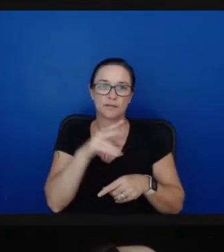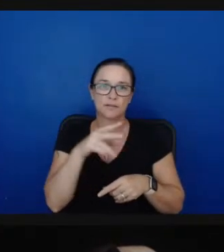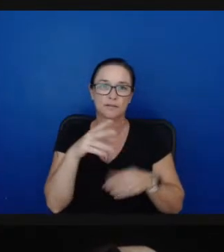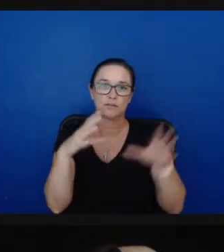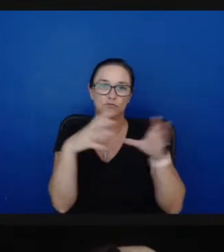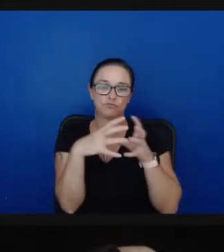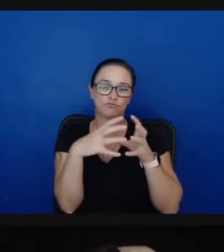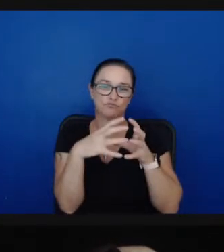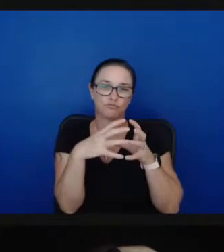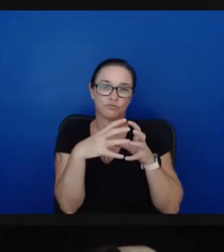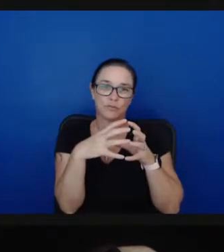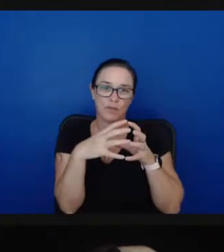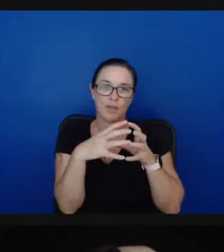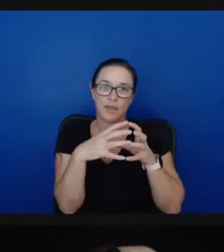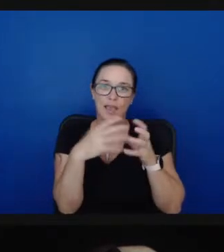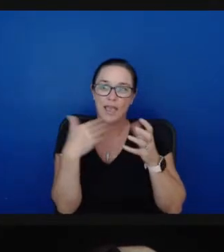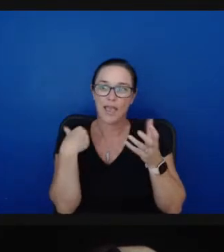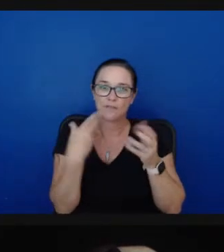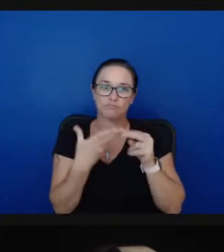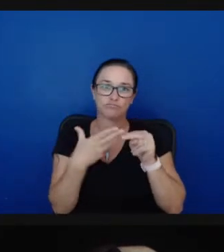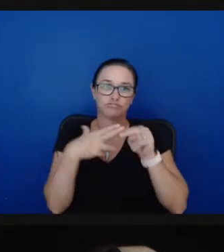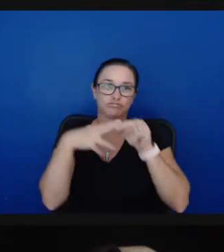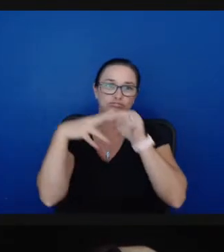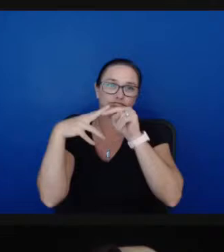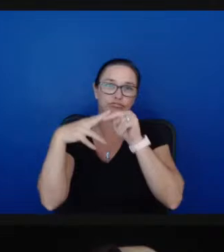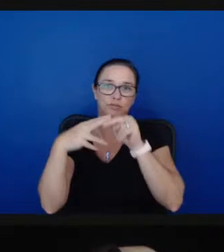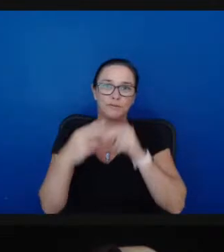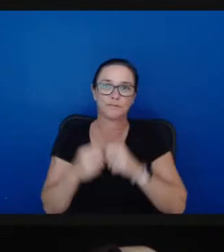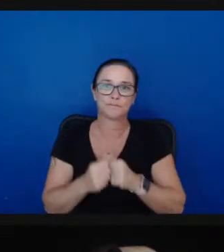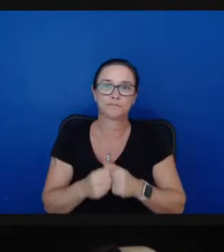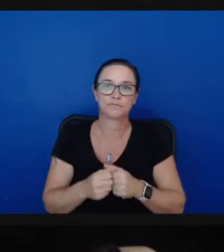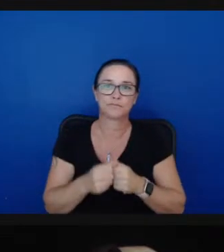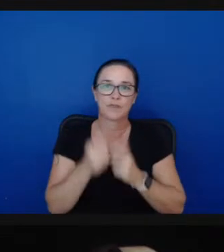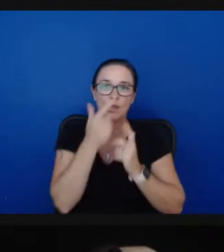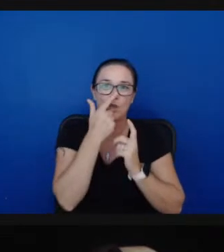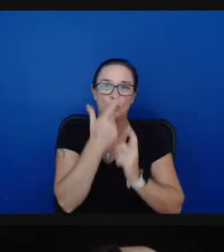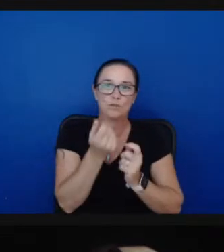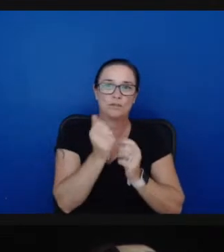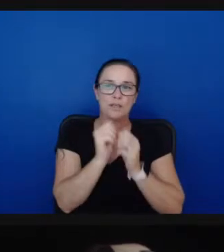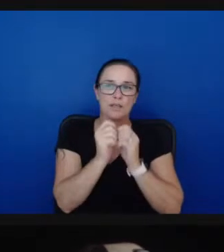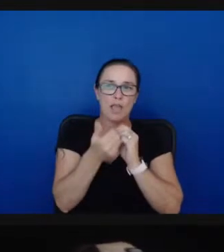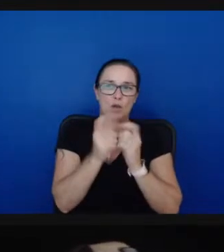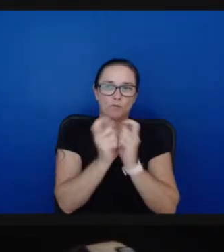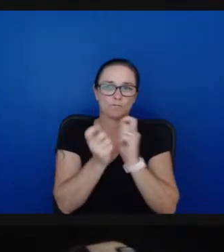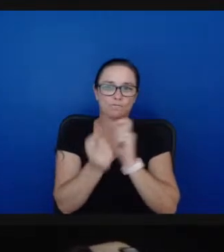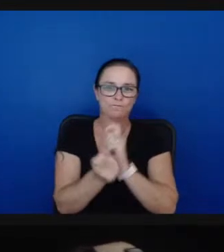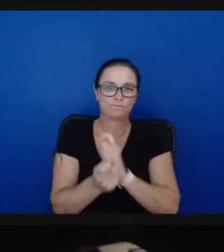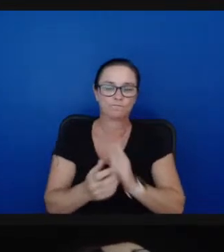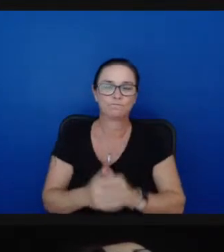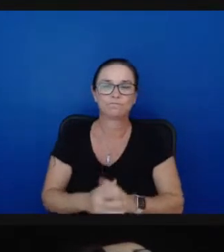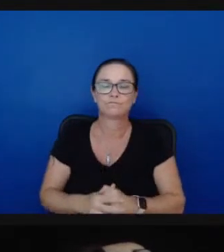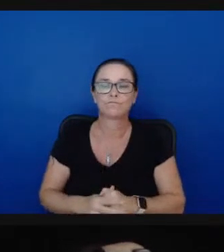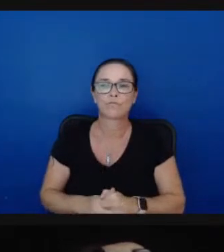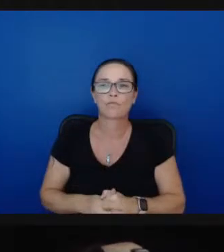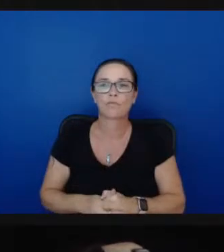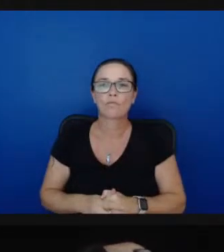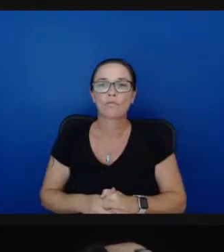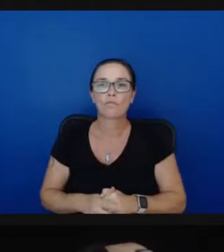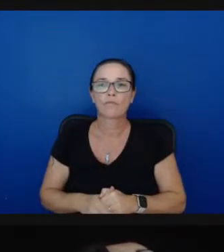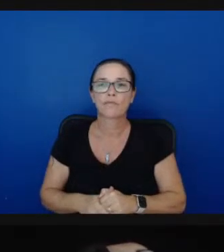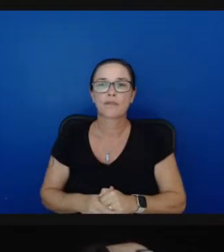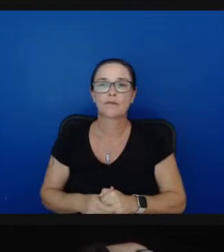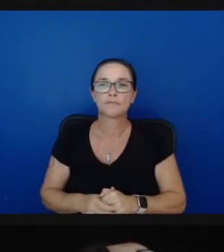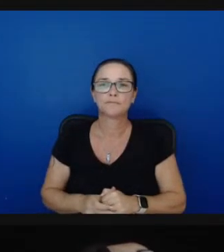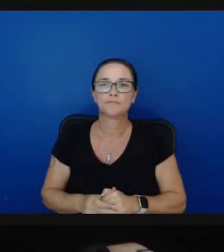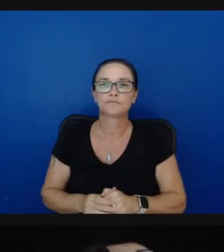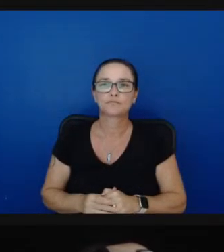for sure, and they're very striking for the changes occurring in a volcano. Also,